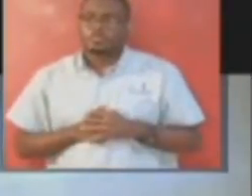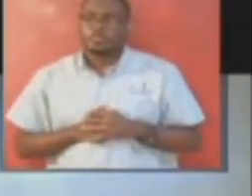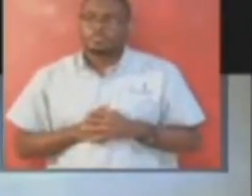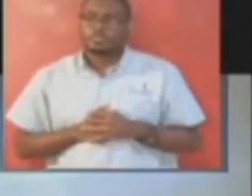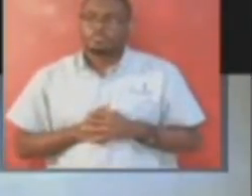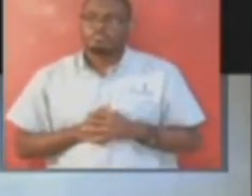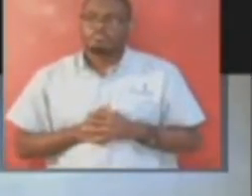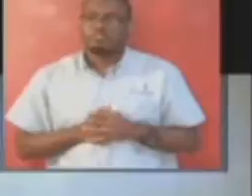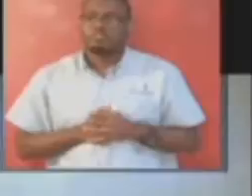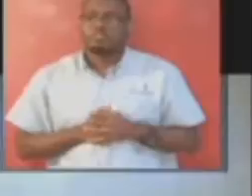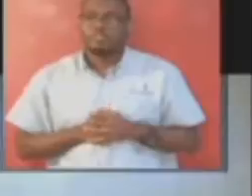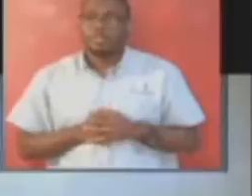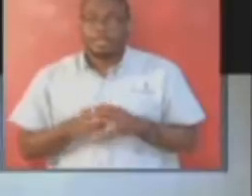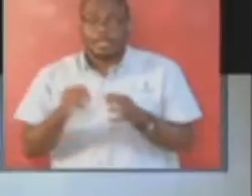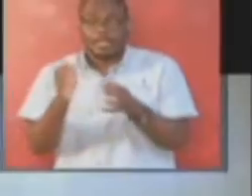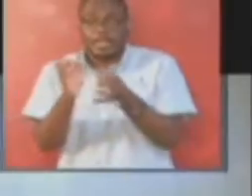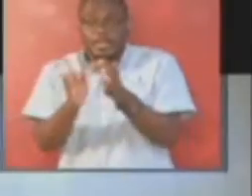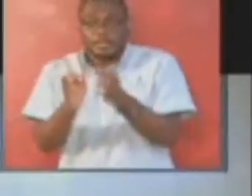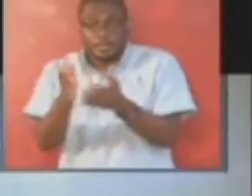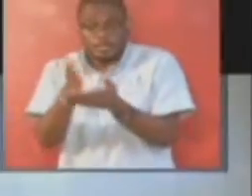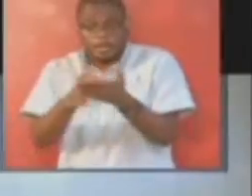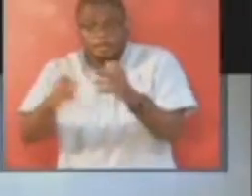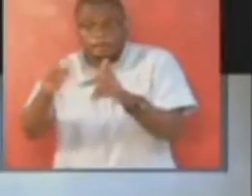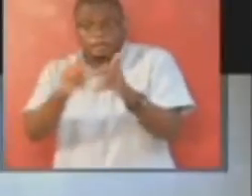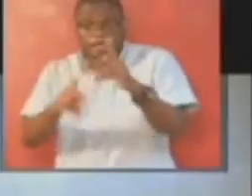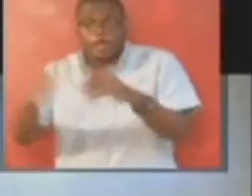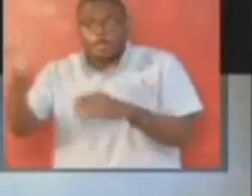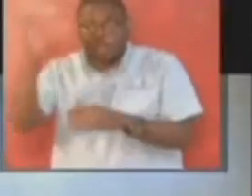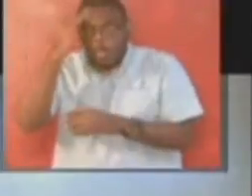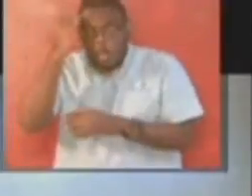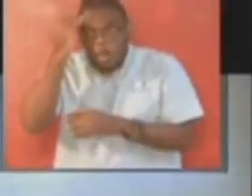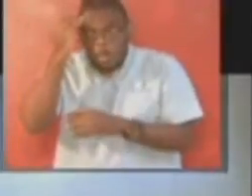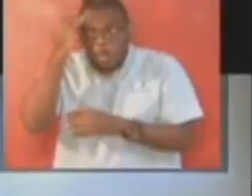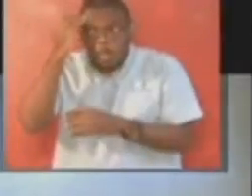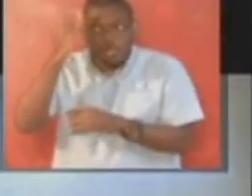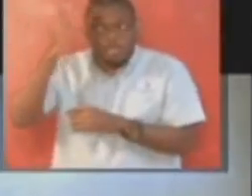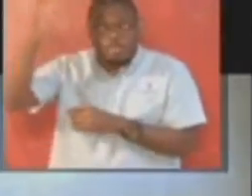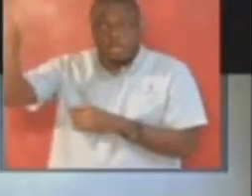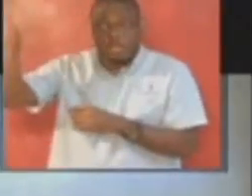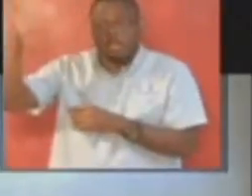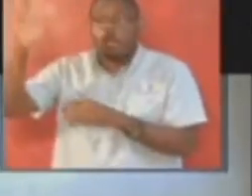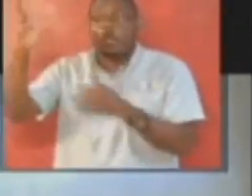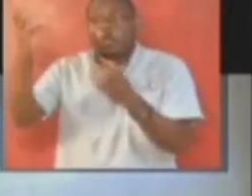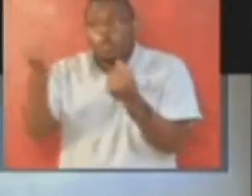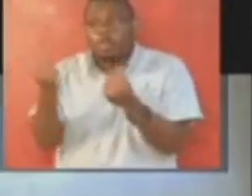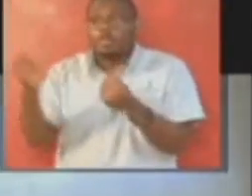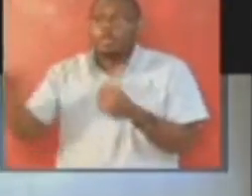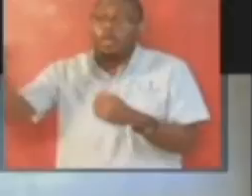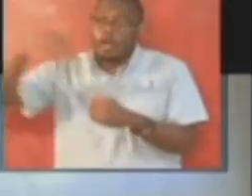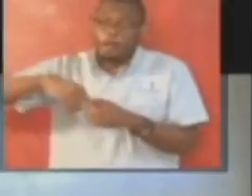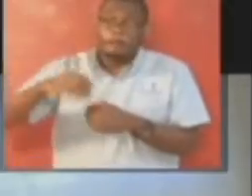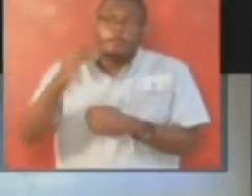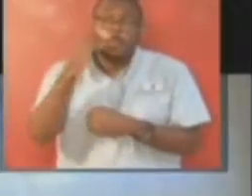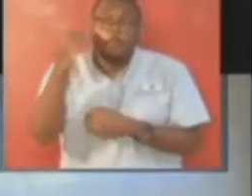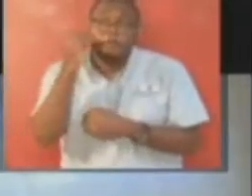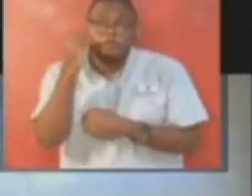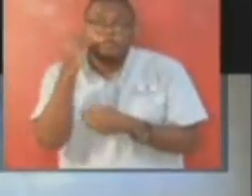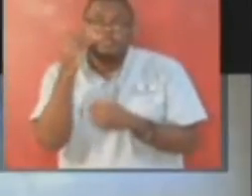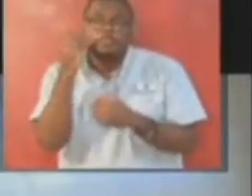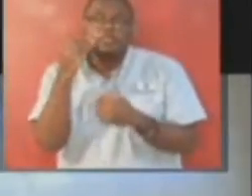return home once they have a negative PCR test, rather than having to simply wait on